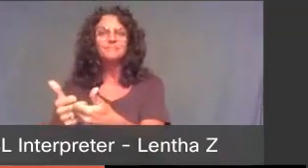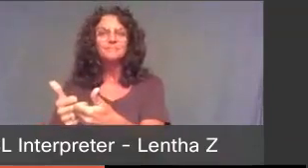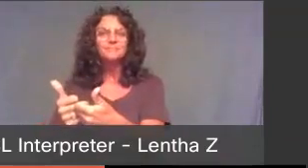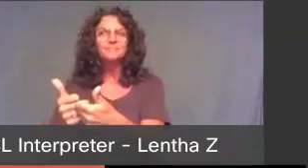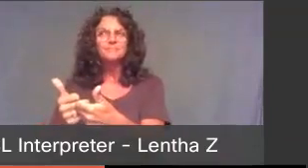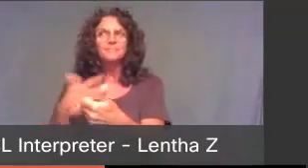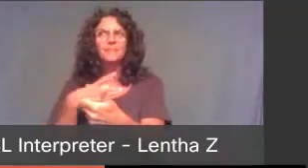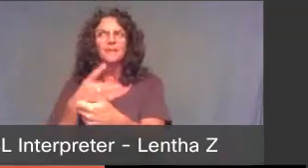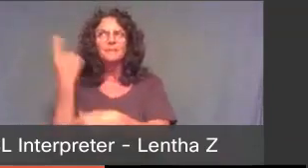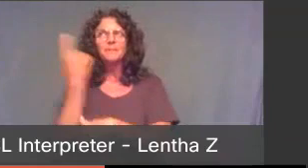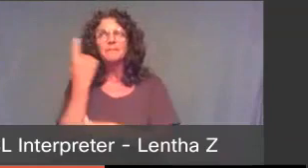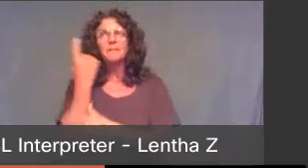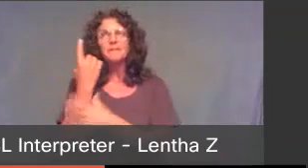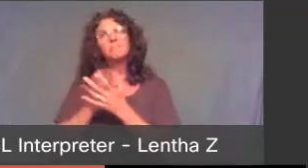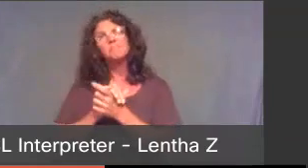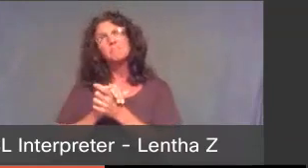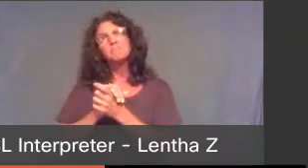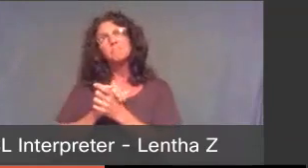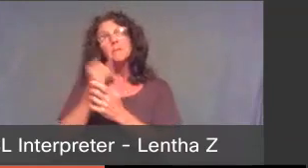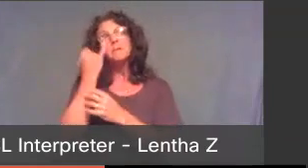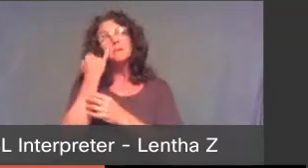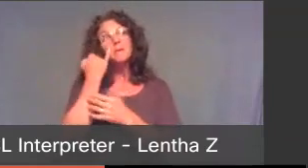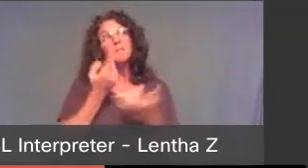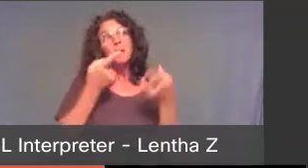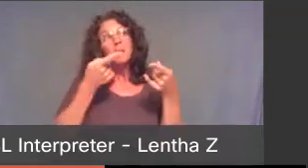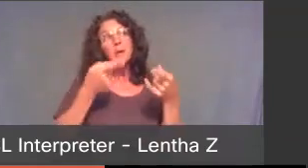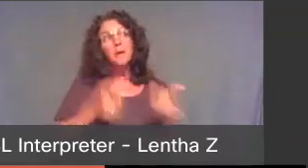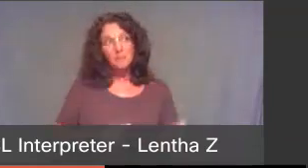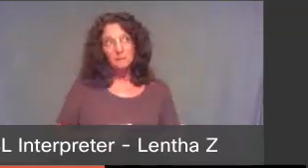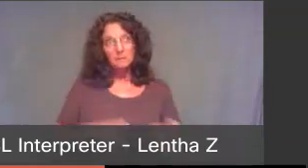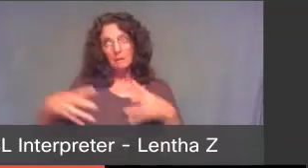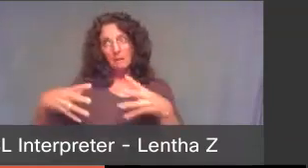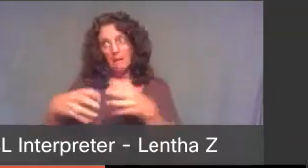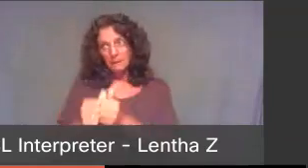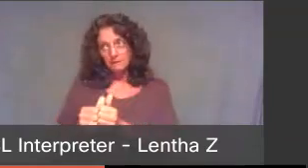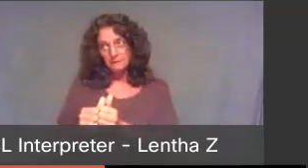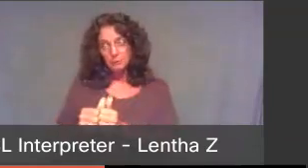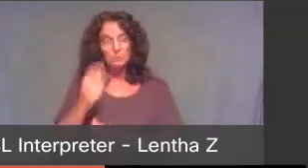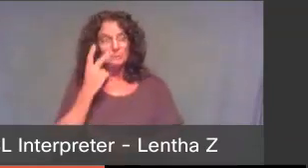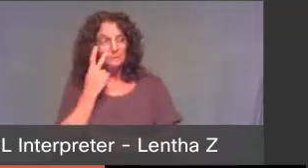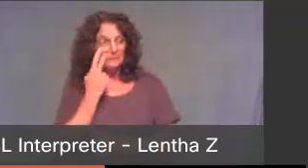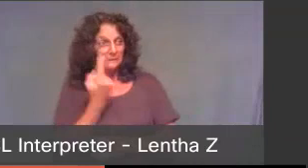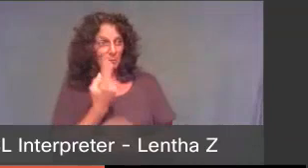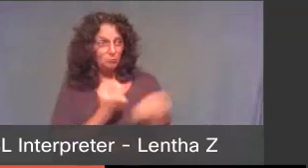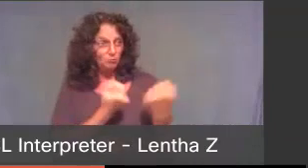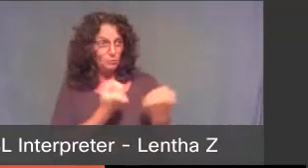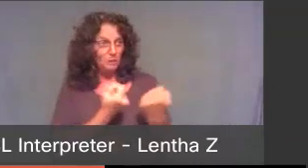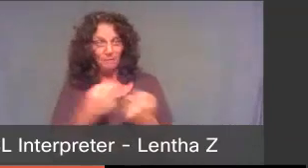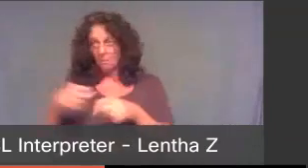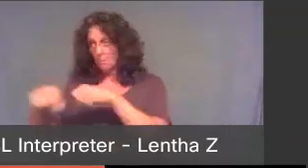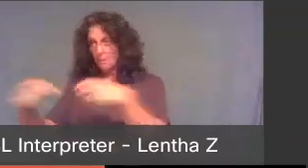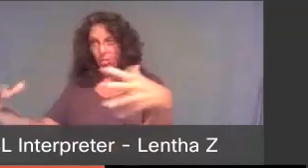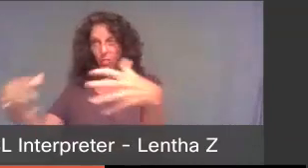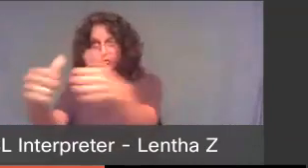postulate, or I like to think like, okay, if I were to get in an accident with and see an accident between a person driving a car and person on a bike,